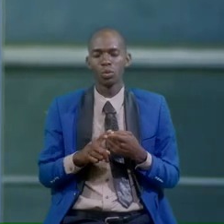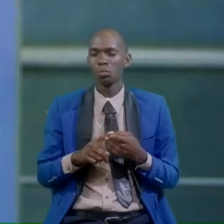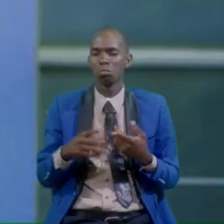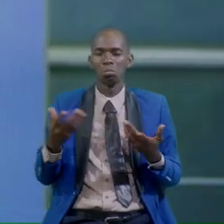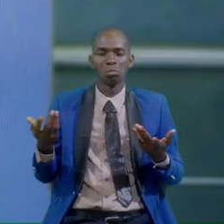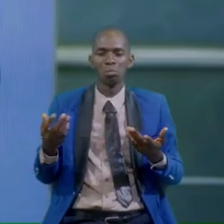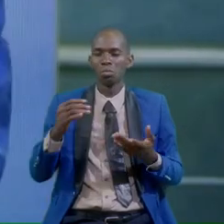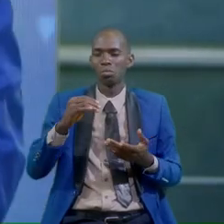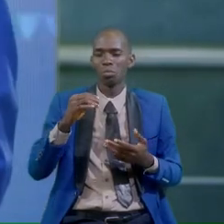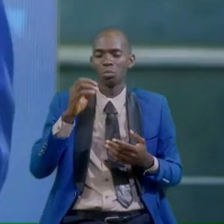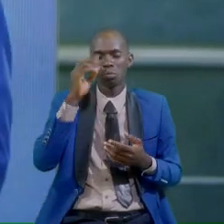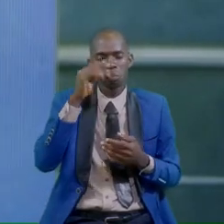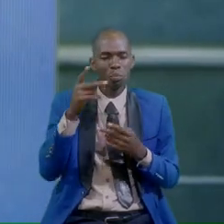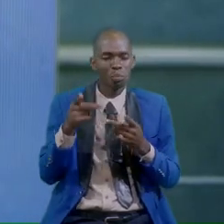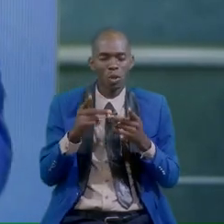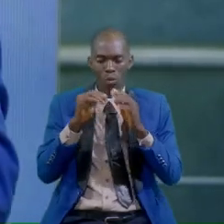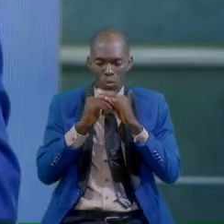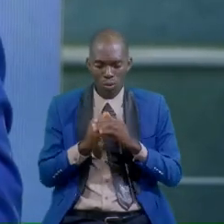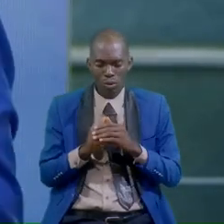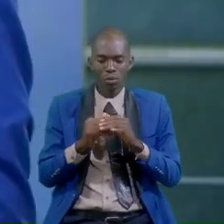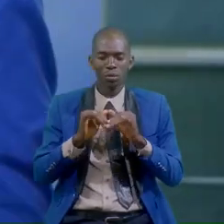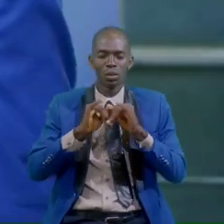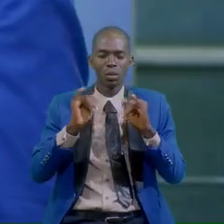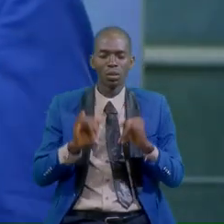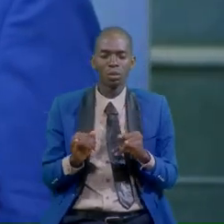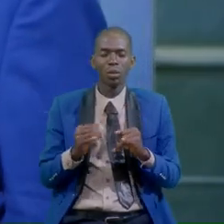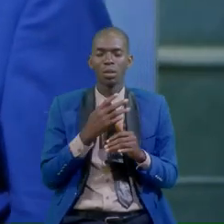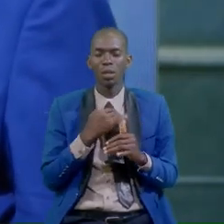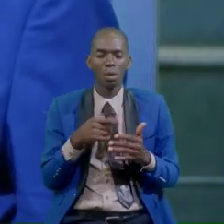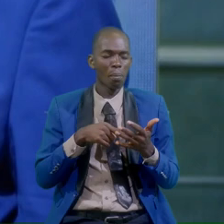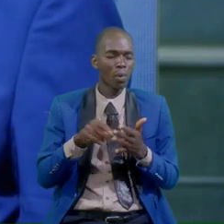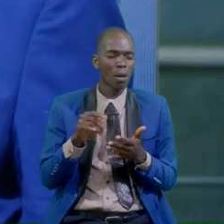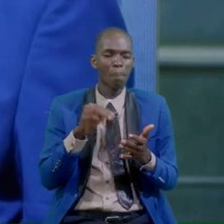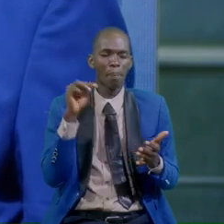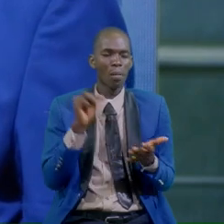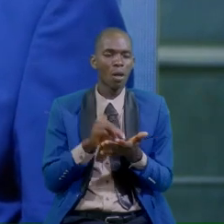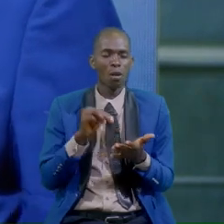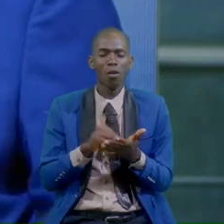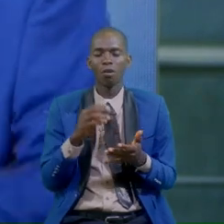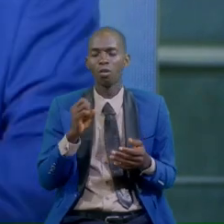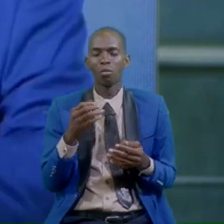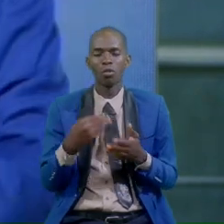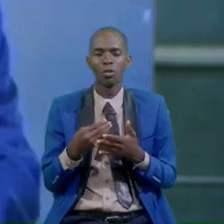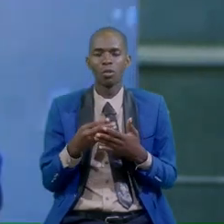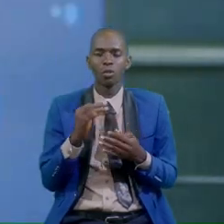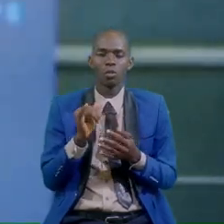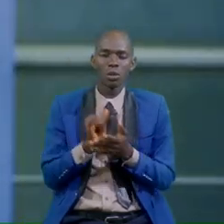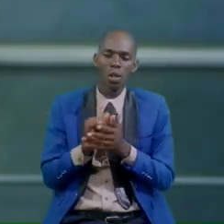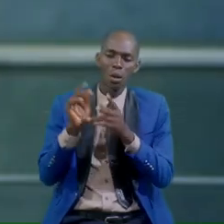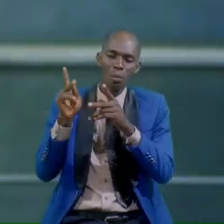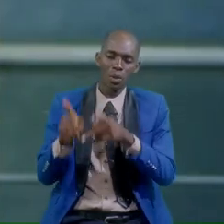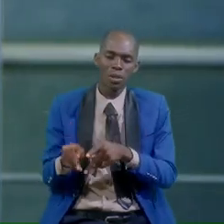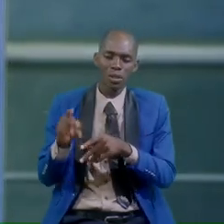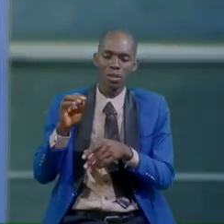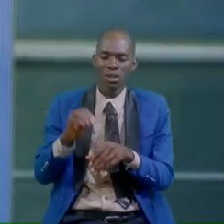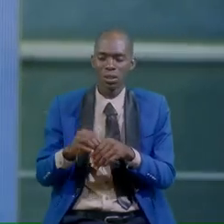want, and they pay millions so that that man there in the hut, in the shed, will do something